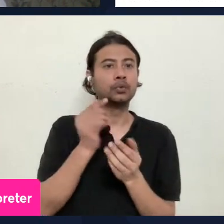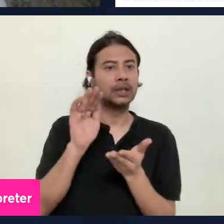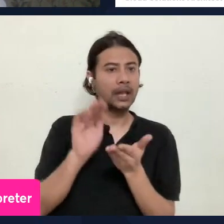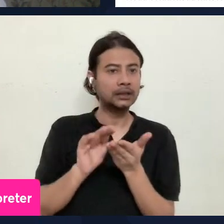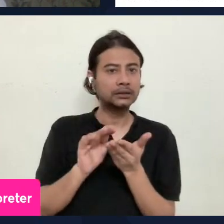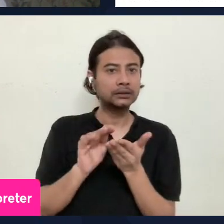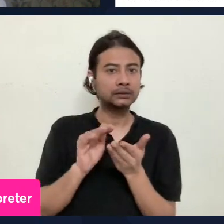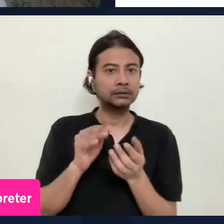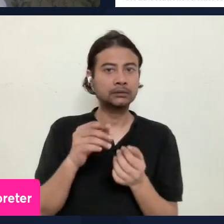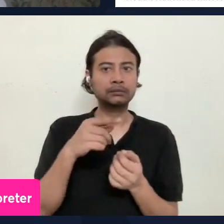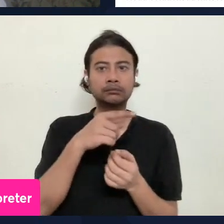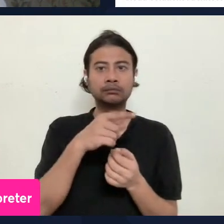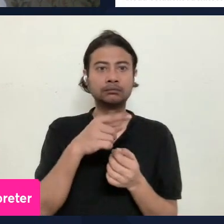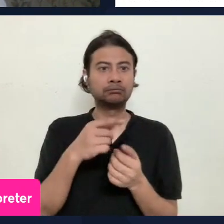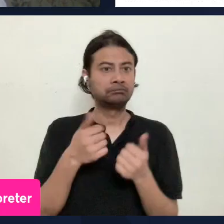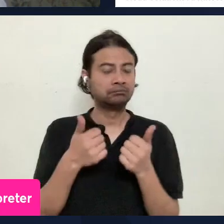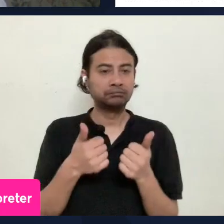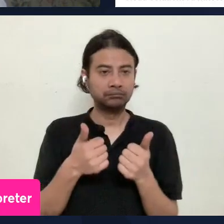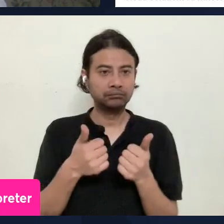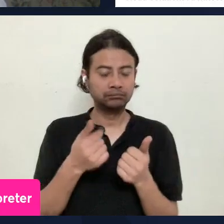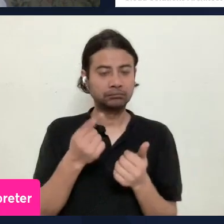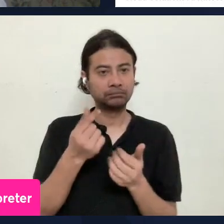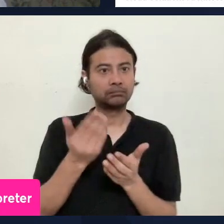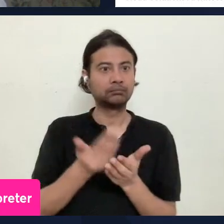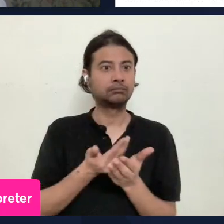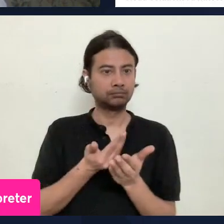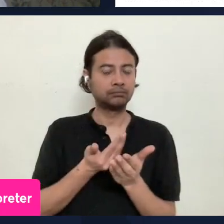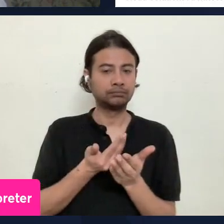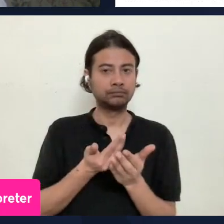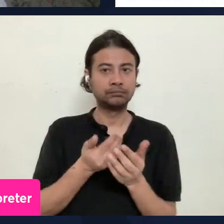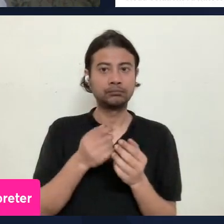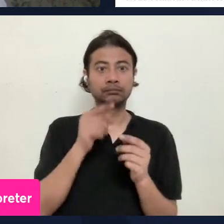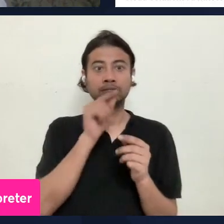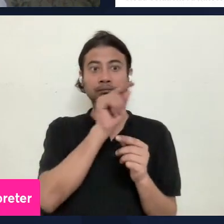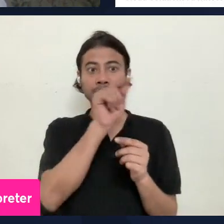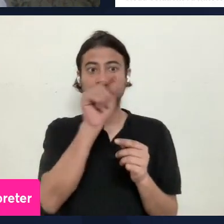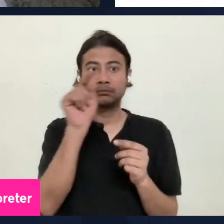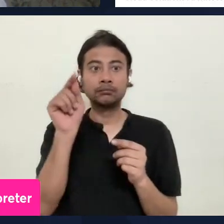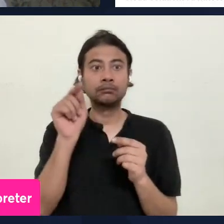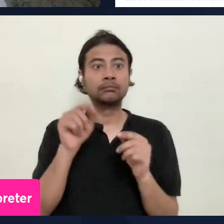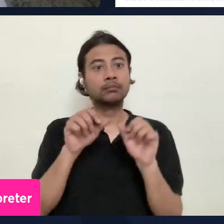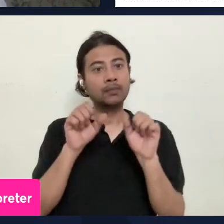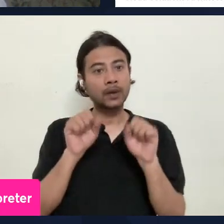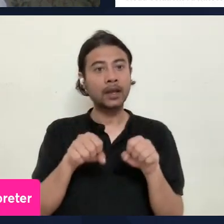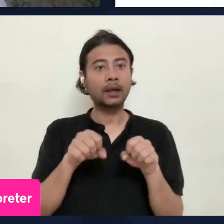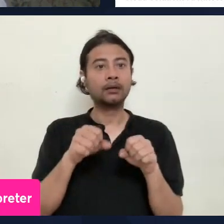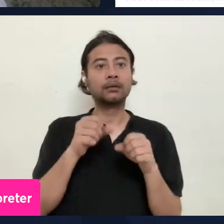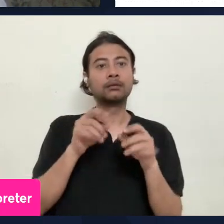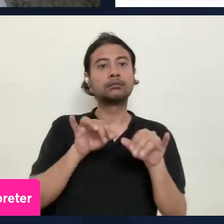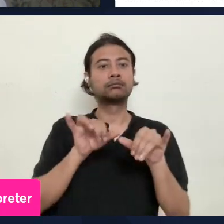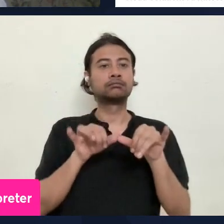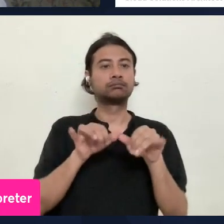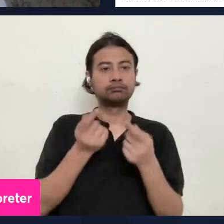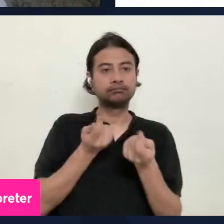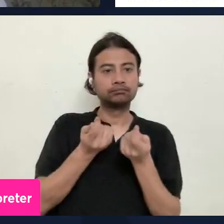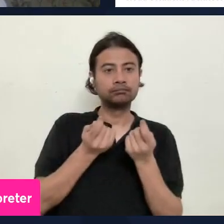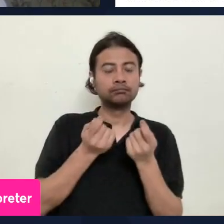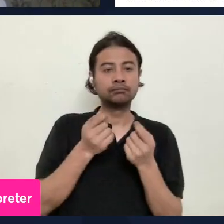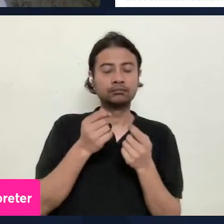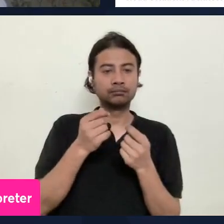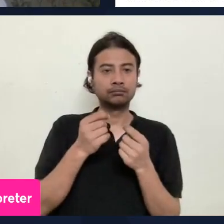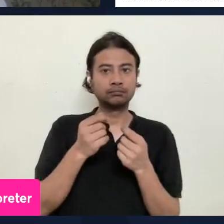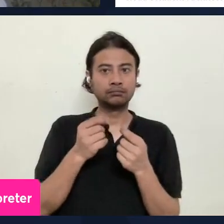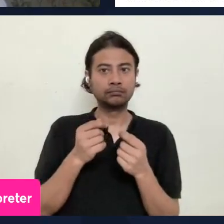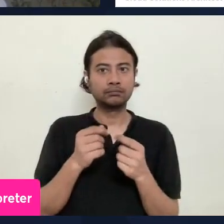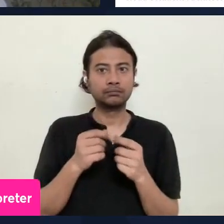customers can size for what they actually need to consume. Another product team modeled this with some existing customers, and the savings